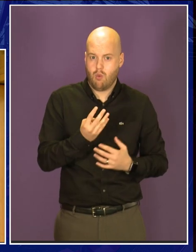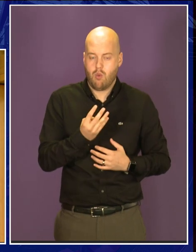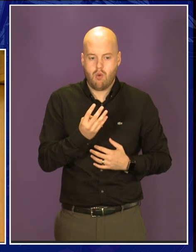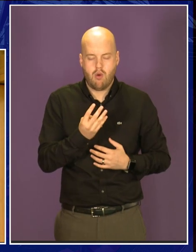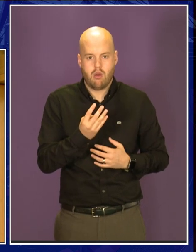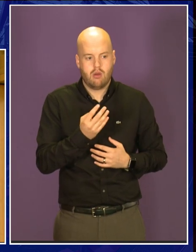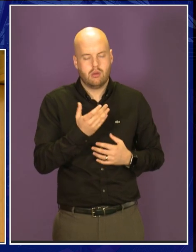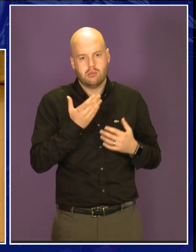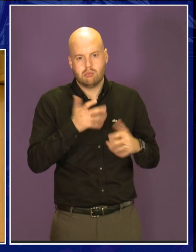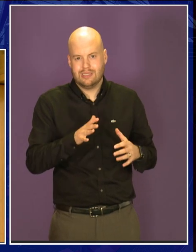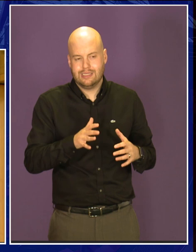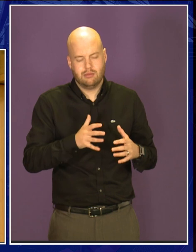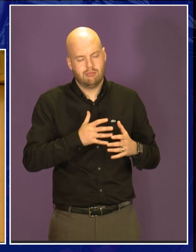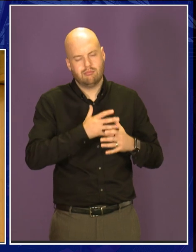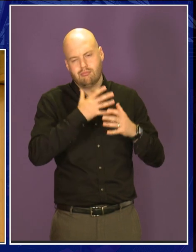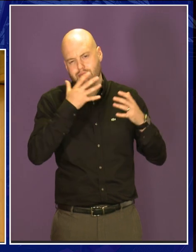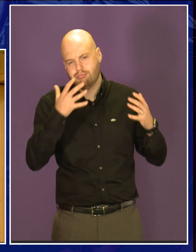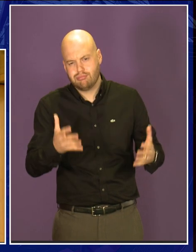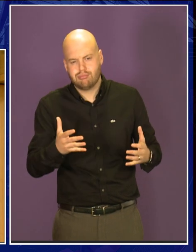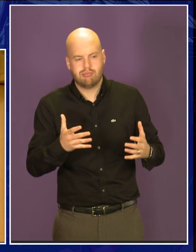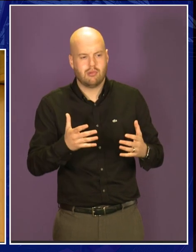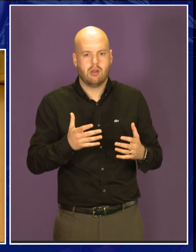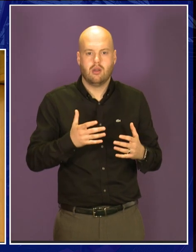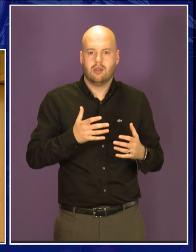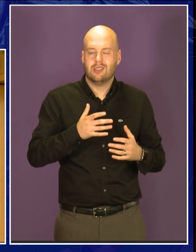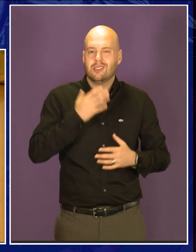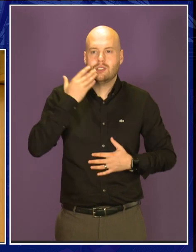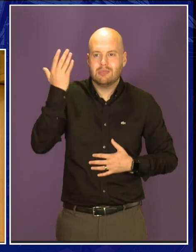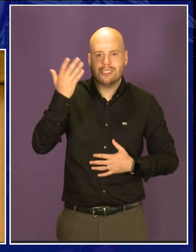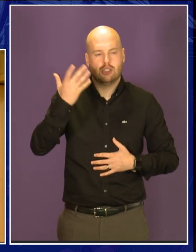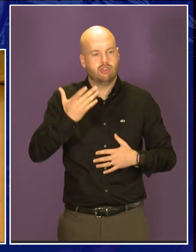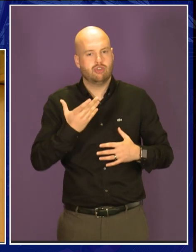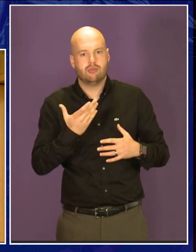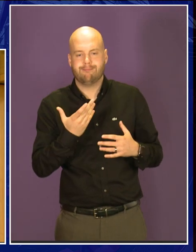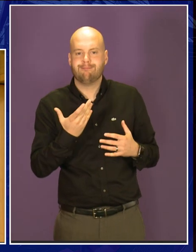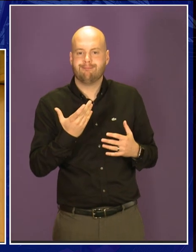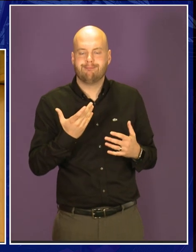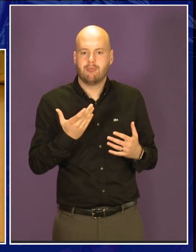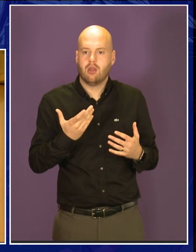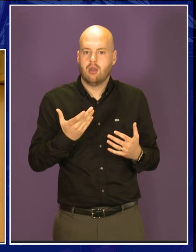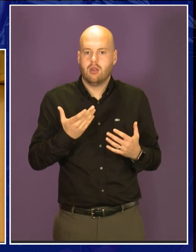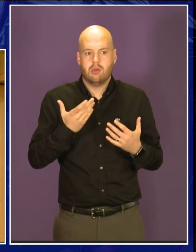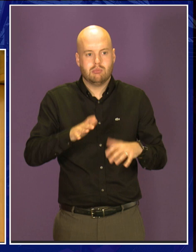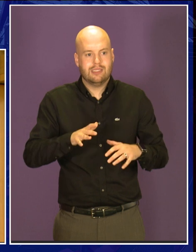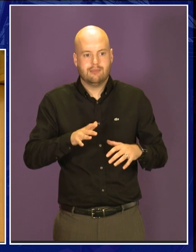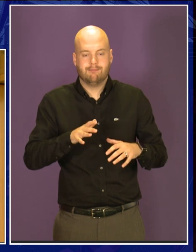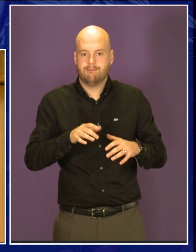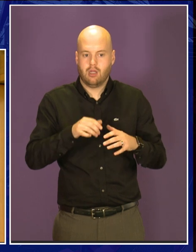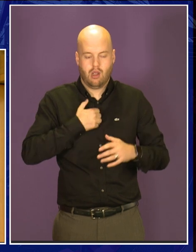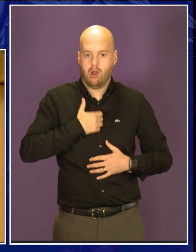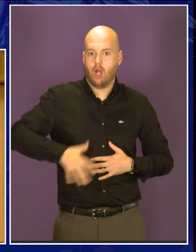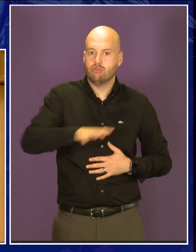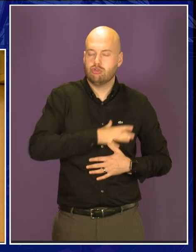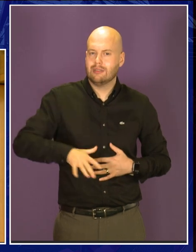of huge propaganda, hate propaganda, hate speech. The tension were rising a lot in the